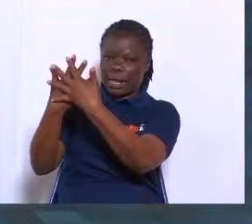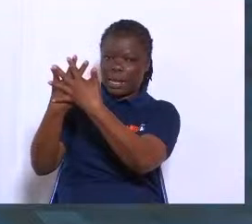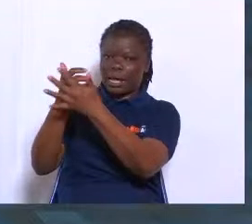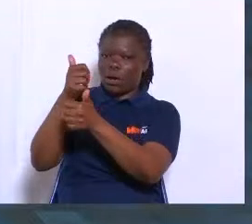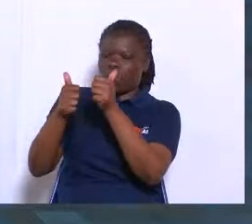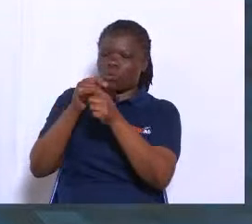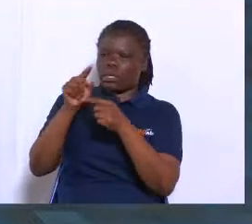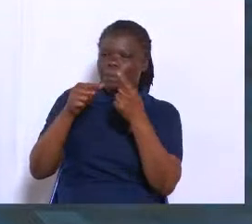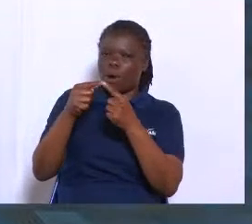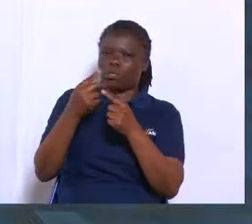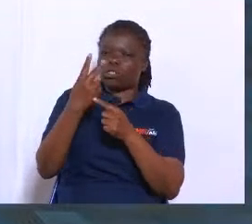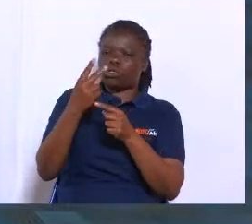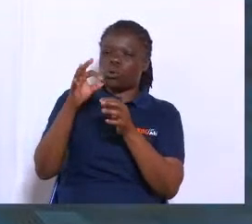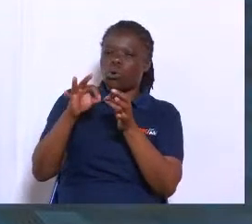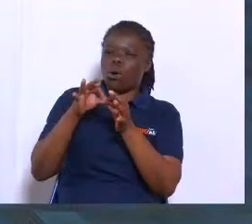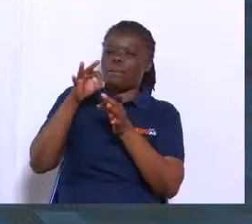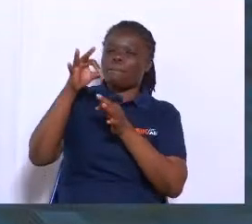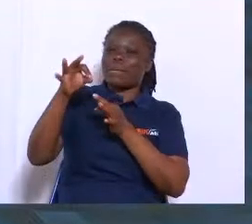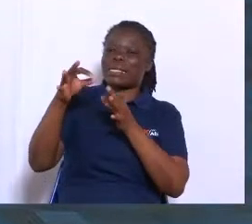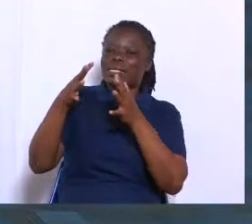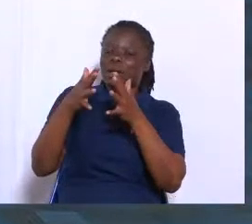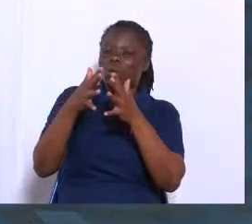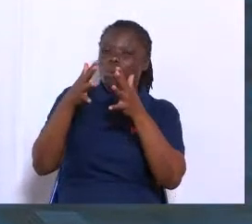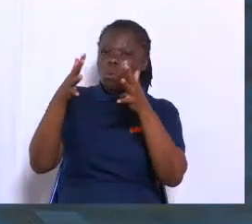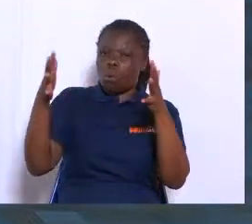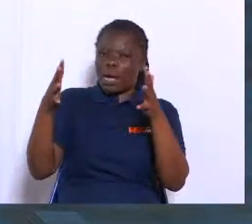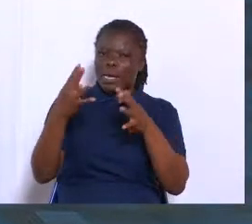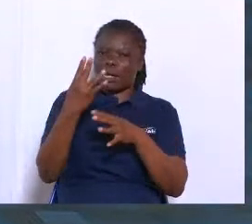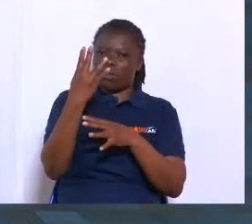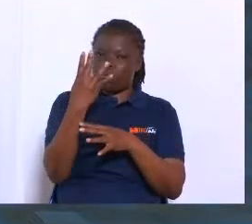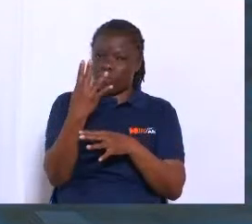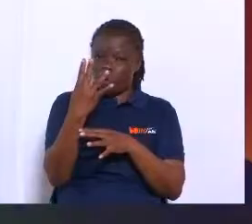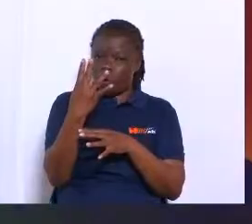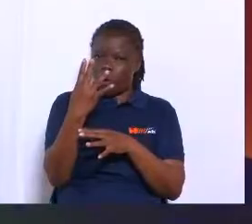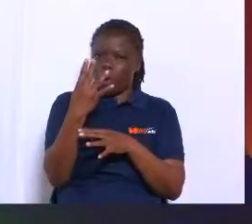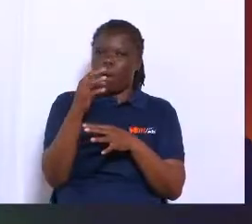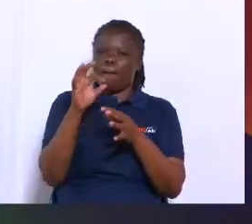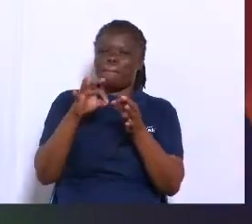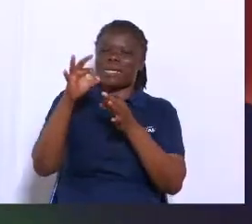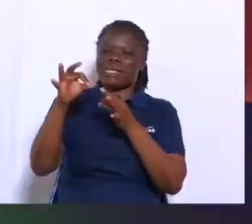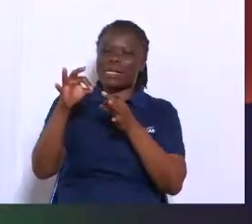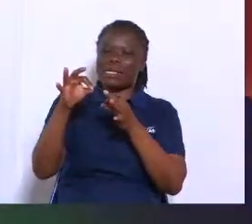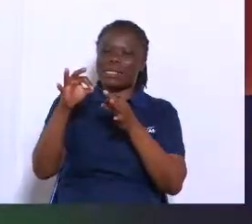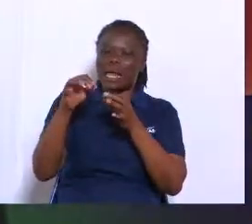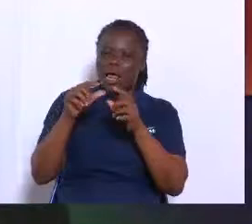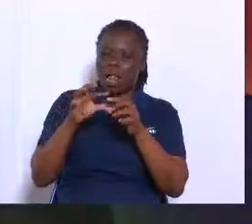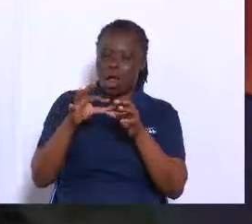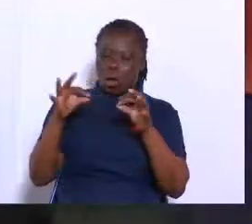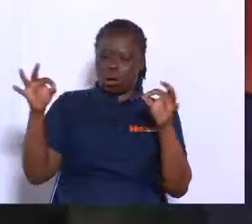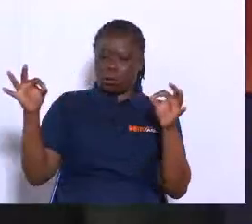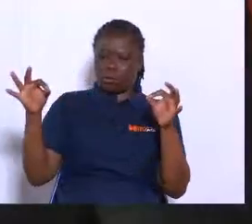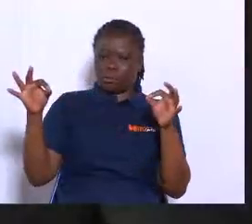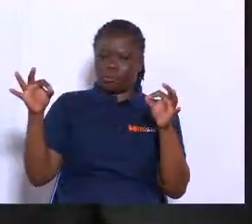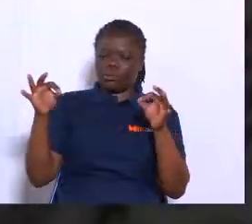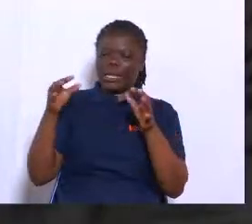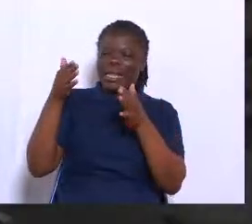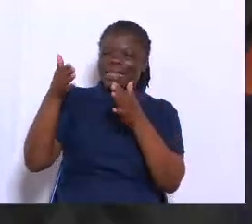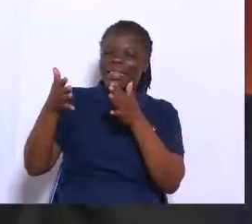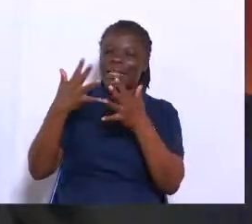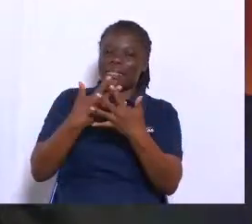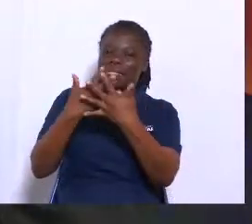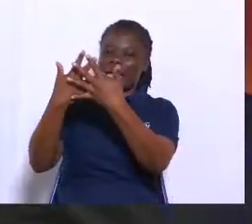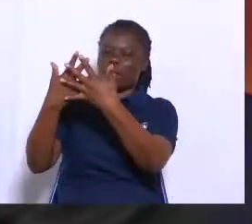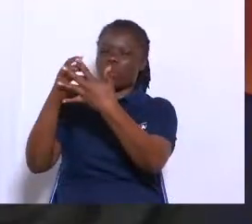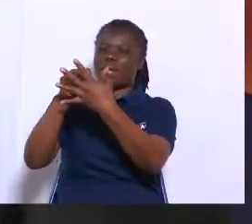about 2 meters wide and 4 meters long. He was in that cell with